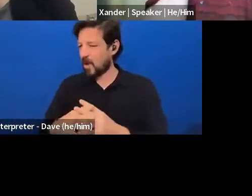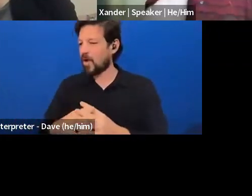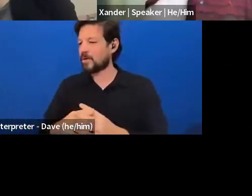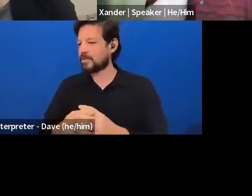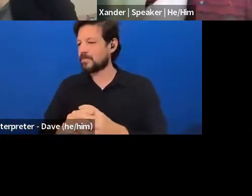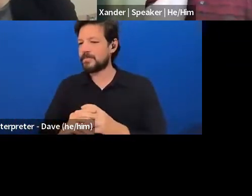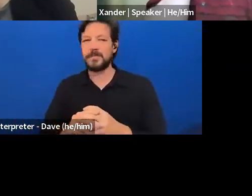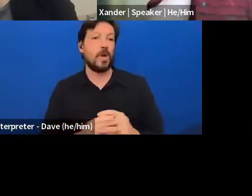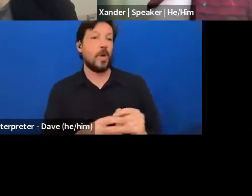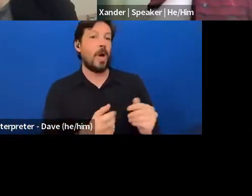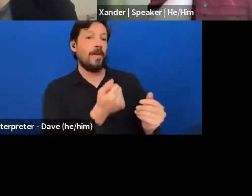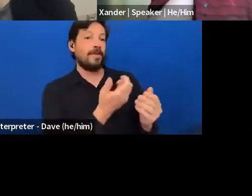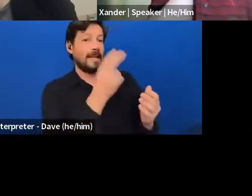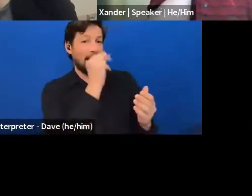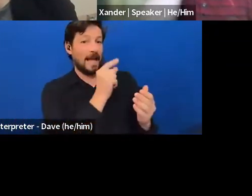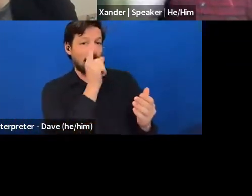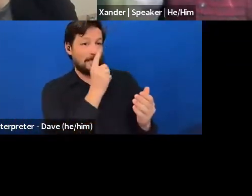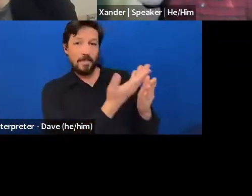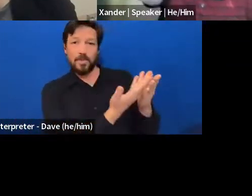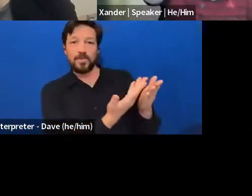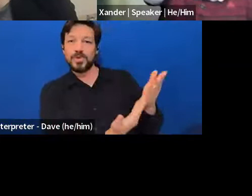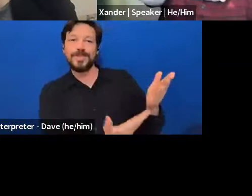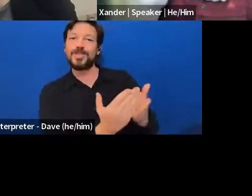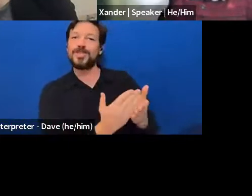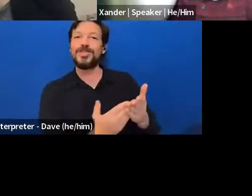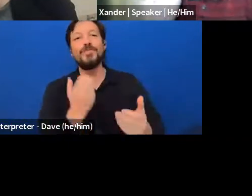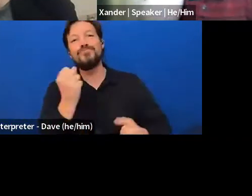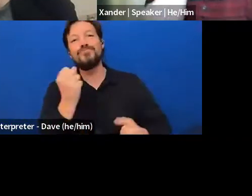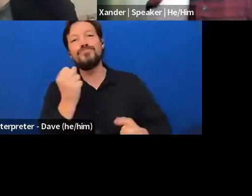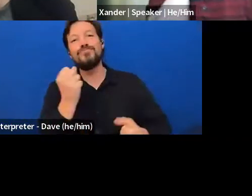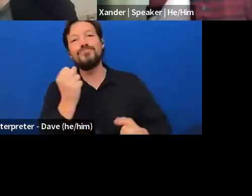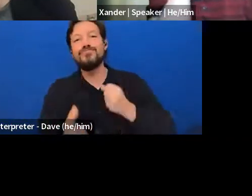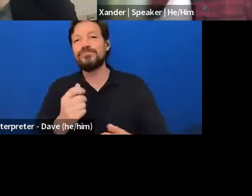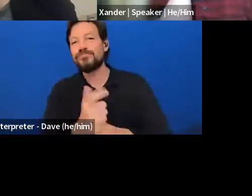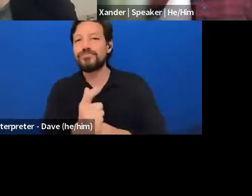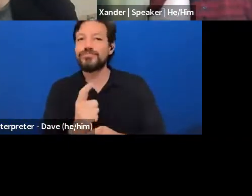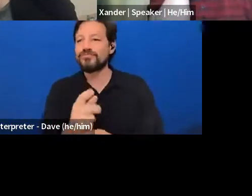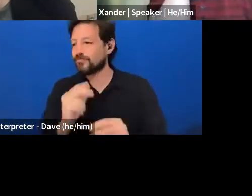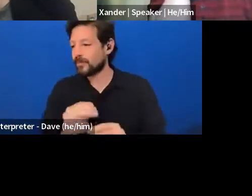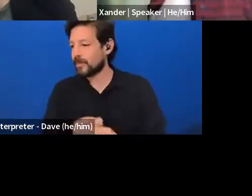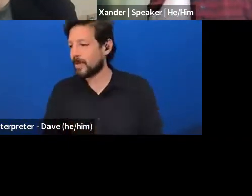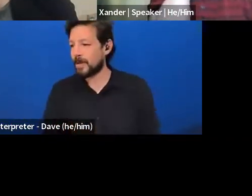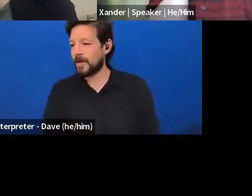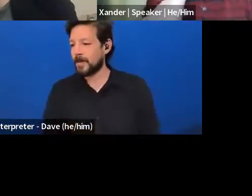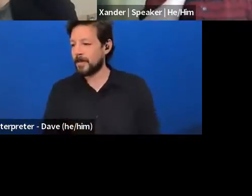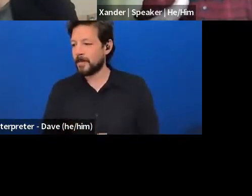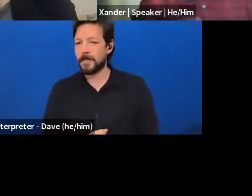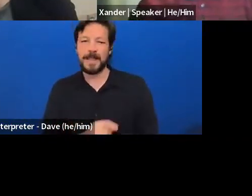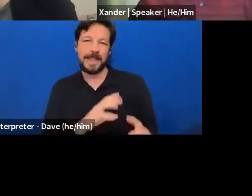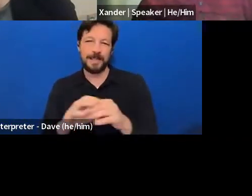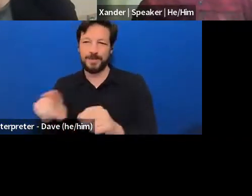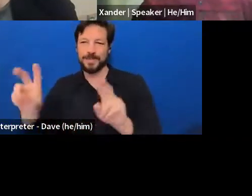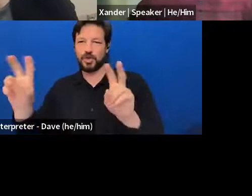from young people related to the particular topic. And so I have asked my